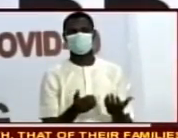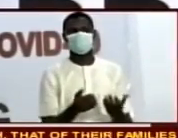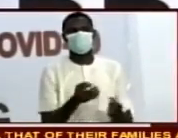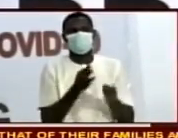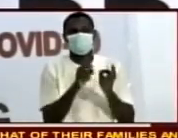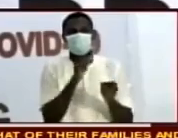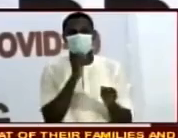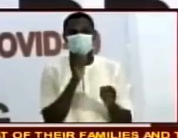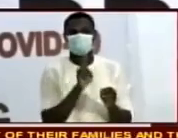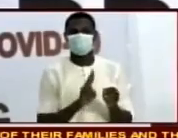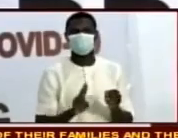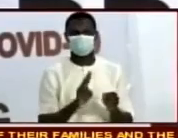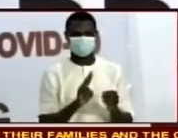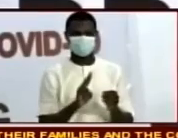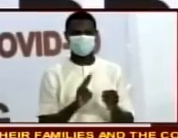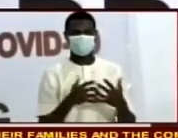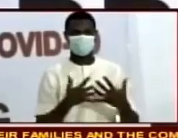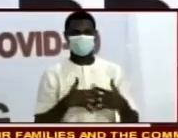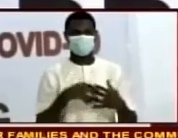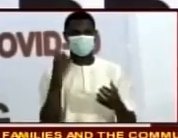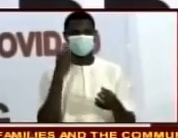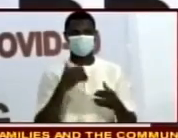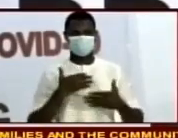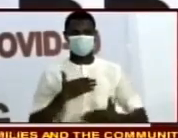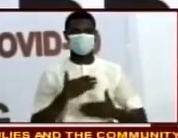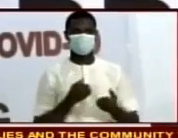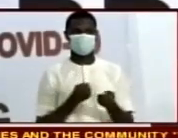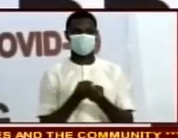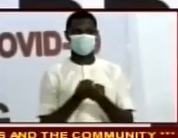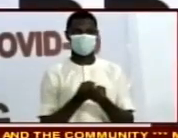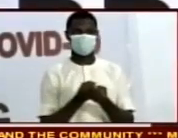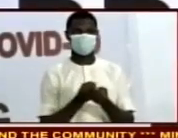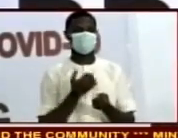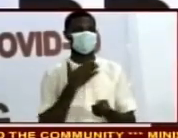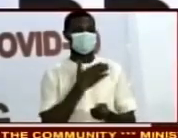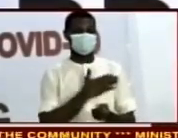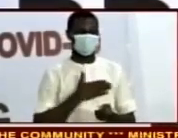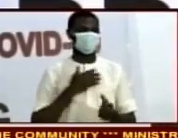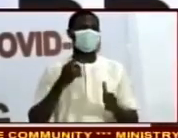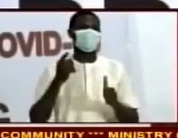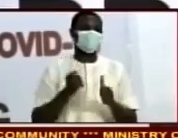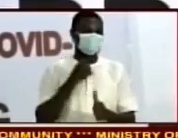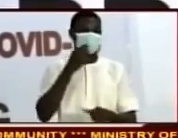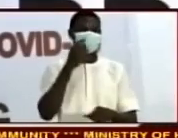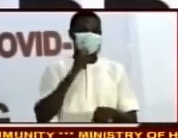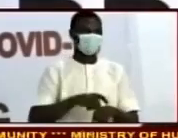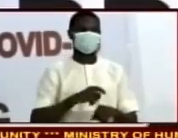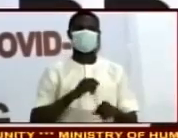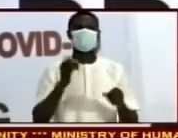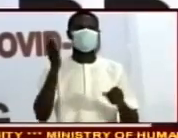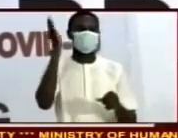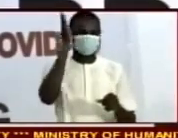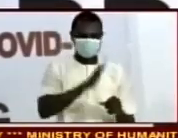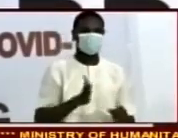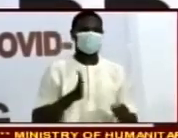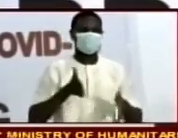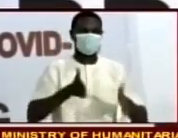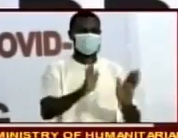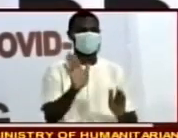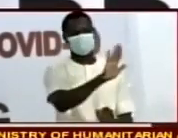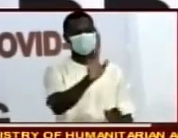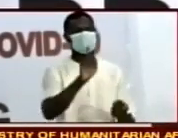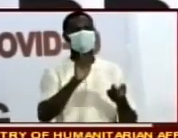So that is why it's important in the first instance not to even get COVID. Because if one gets COVID and you happen to fall within